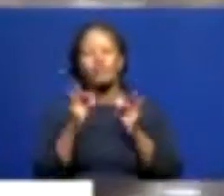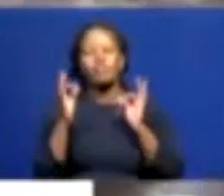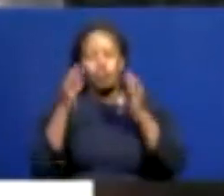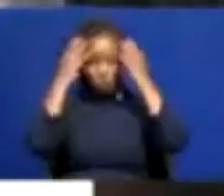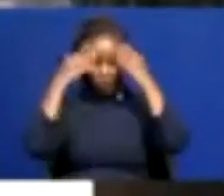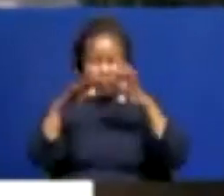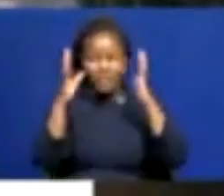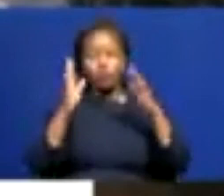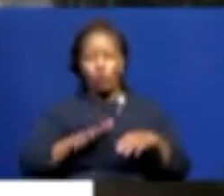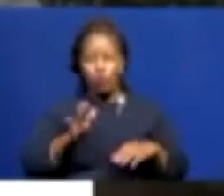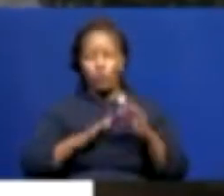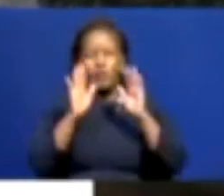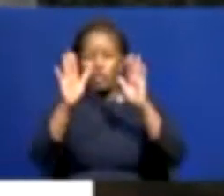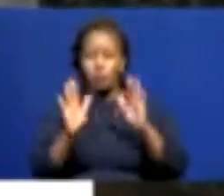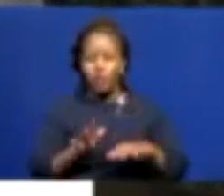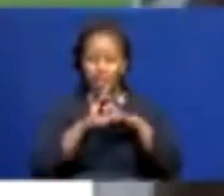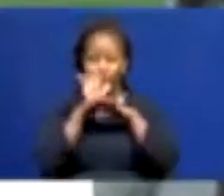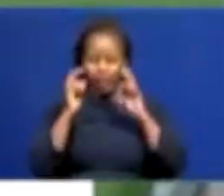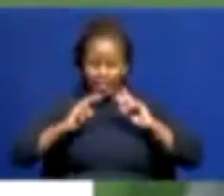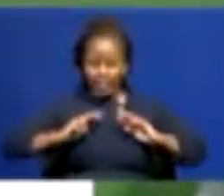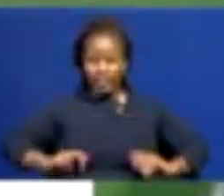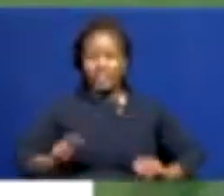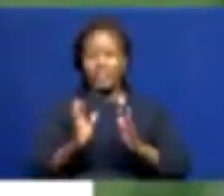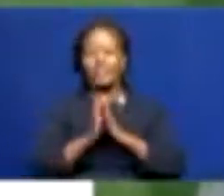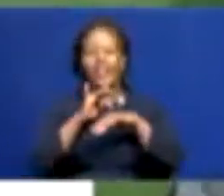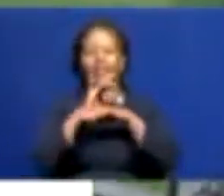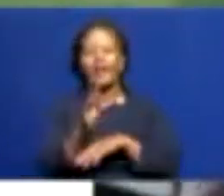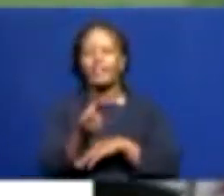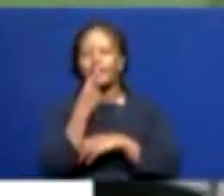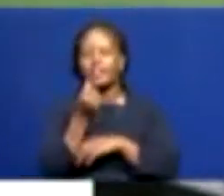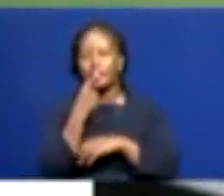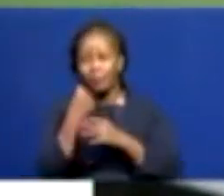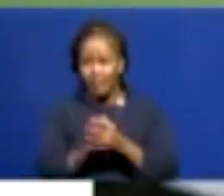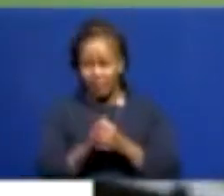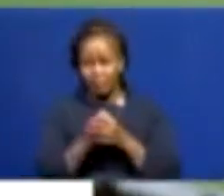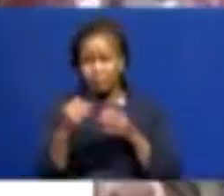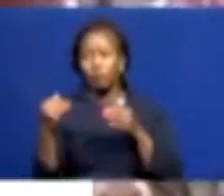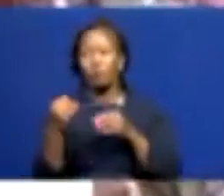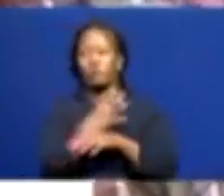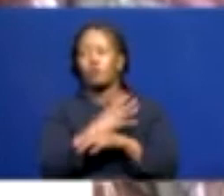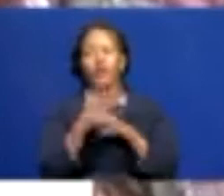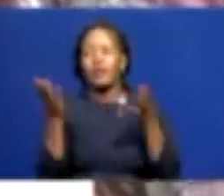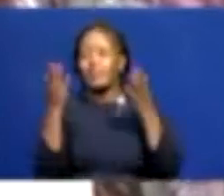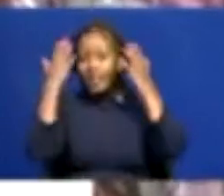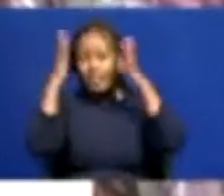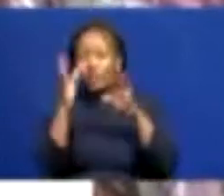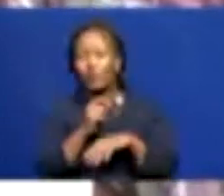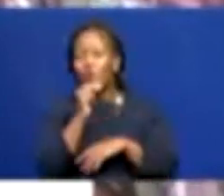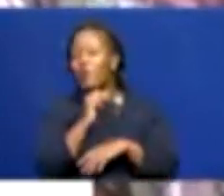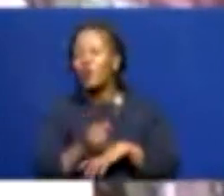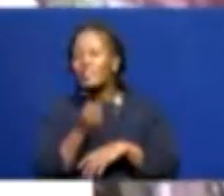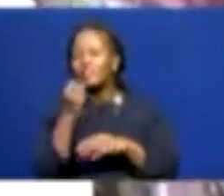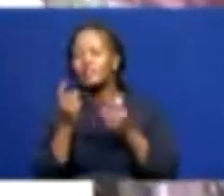the importance of early screening and early treatment for those diagnosed. Cancer haijui umri, cancer